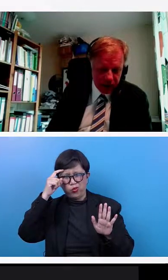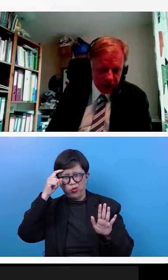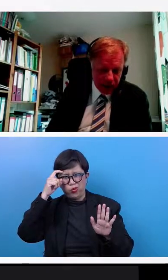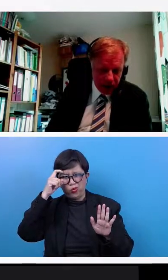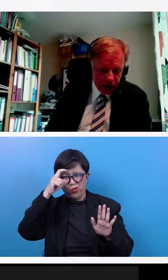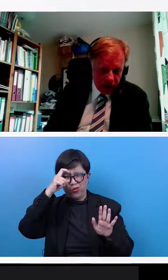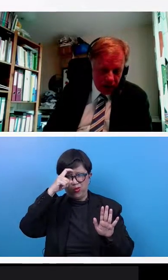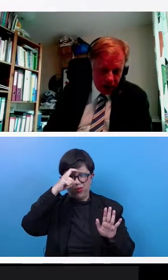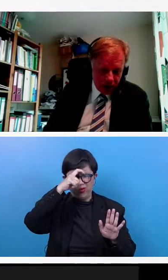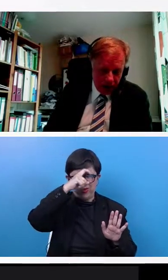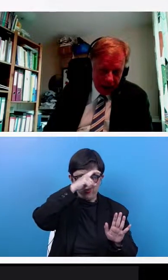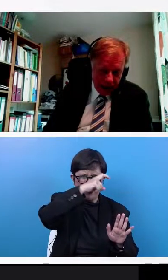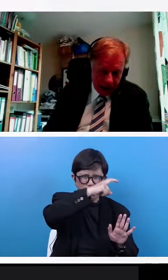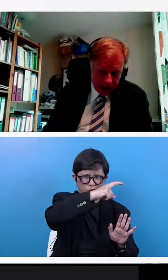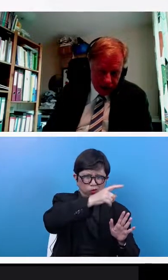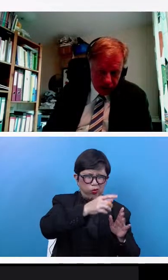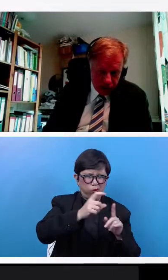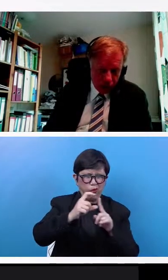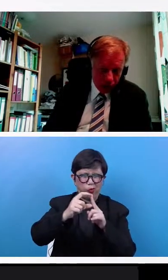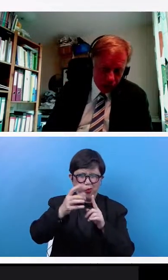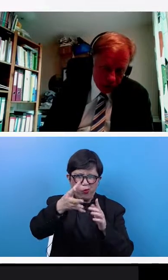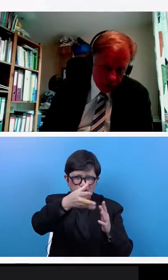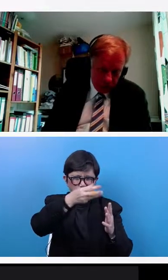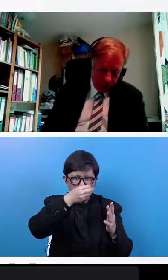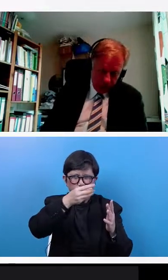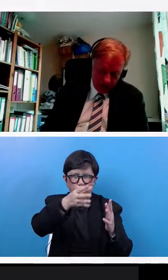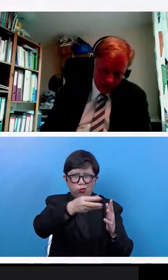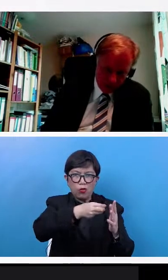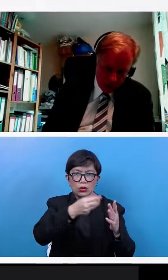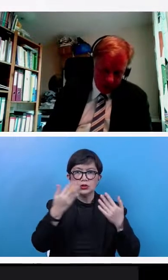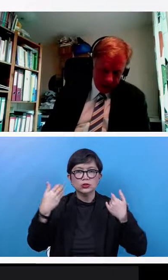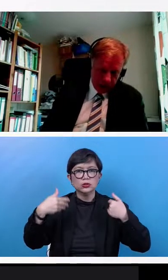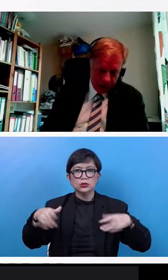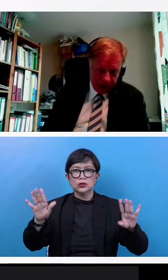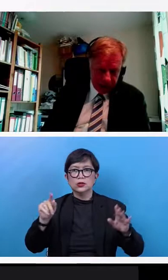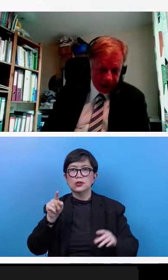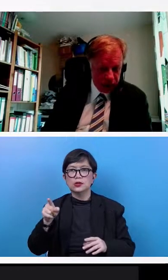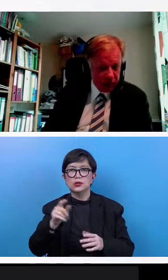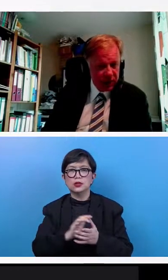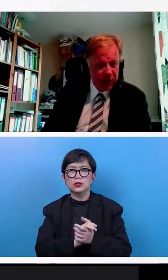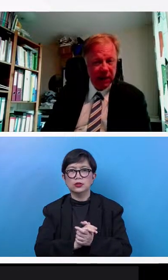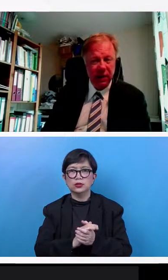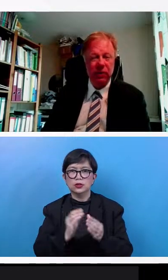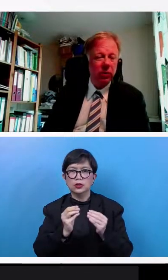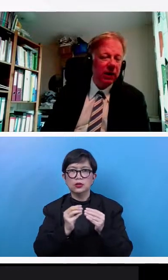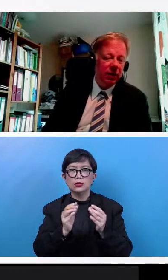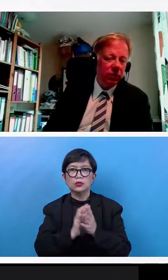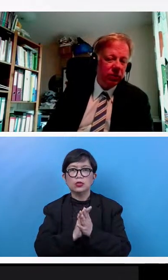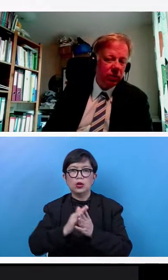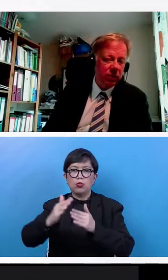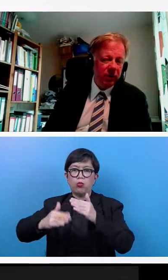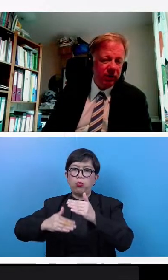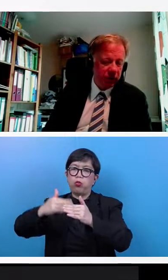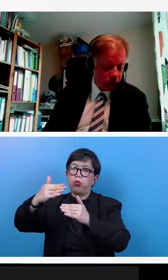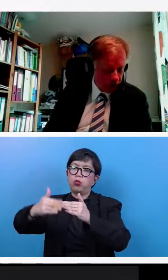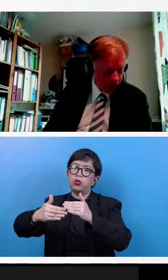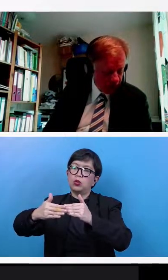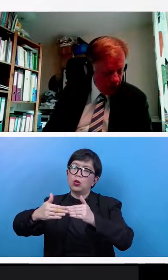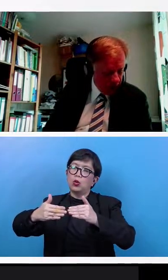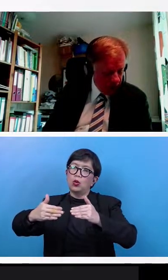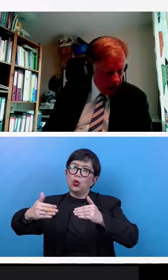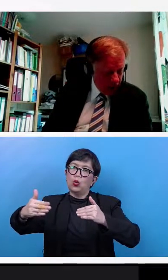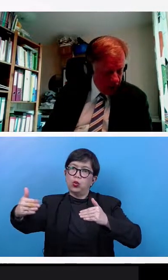expected led to longer timeframes for assessment, and that needs to be taken into account in the future.